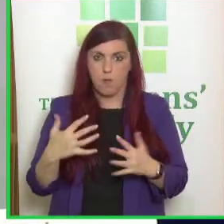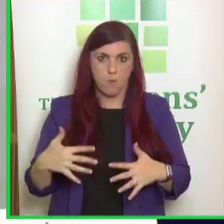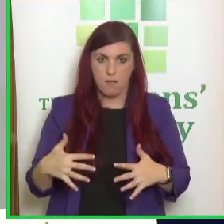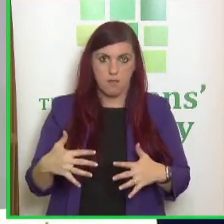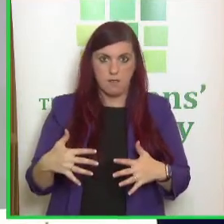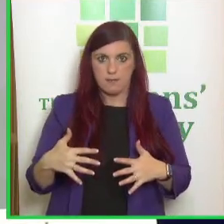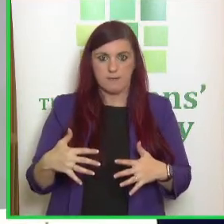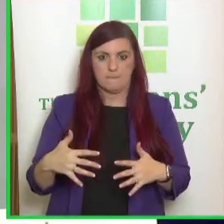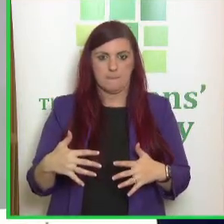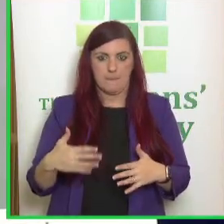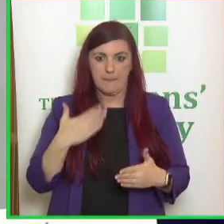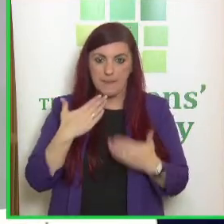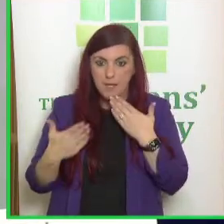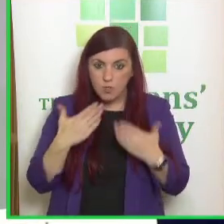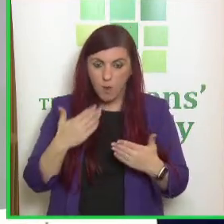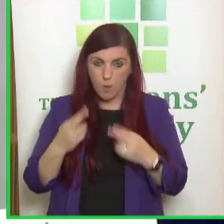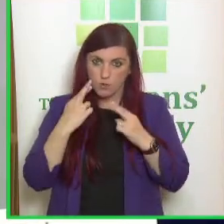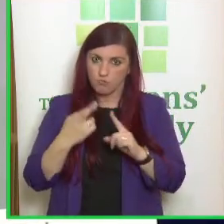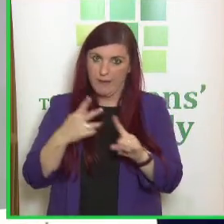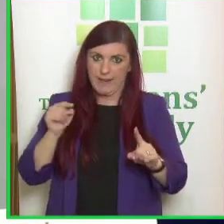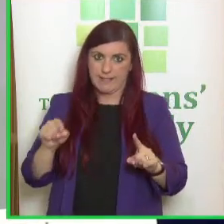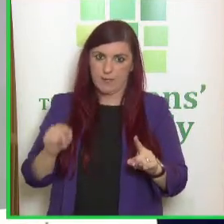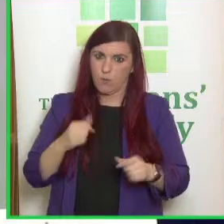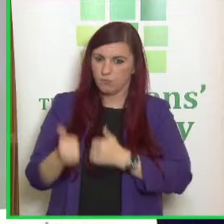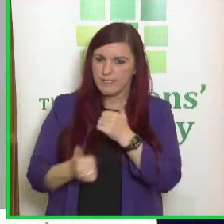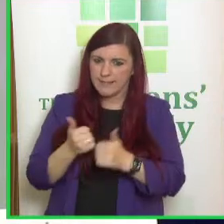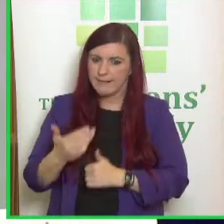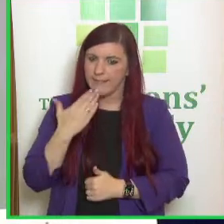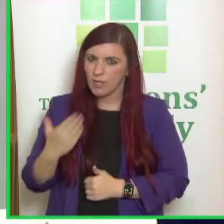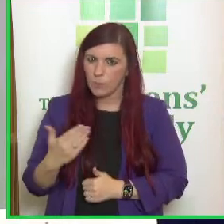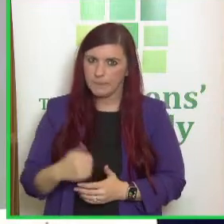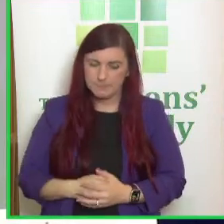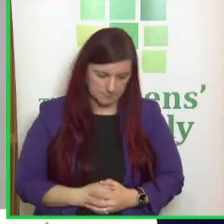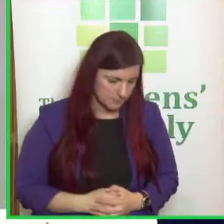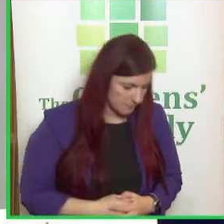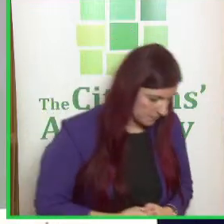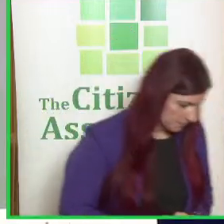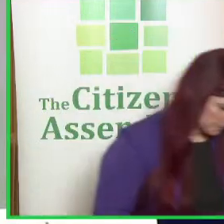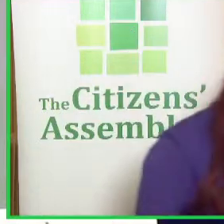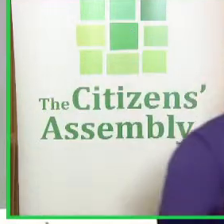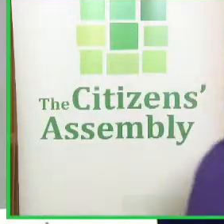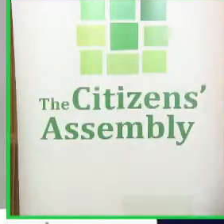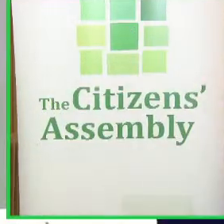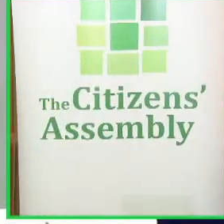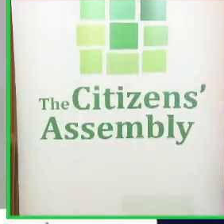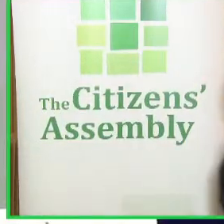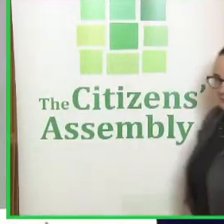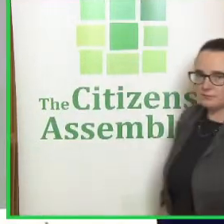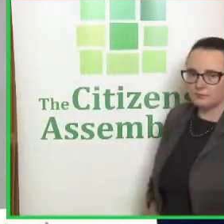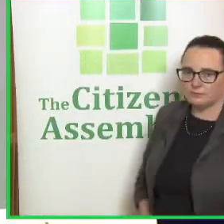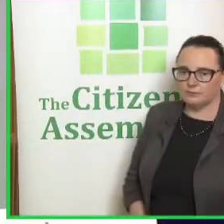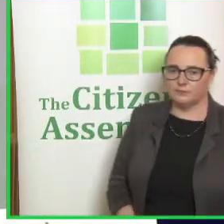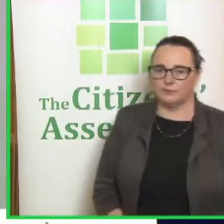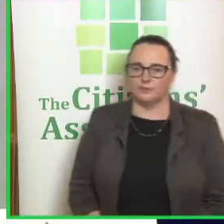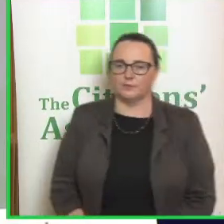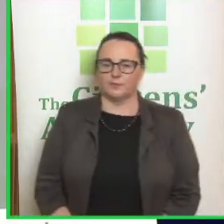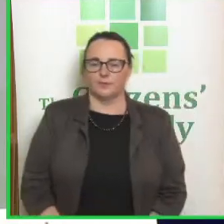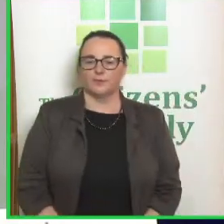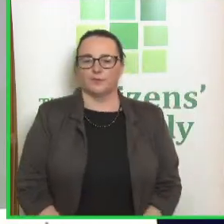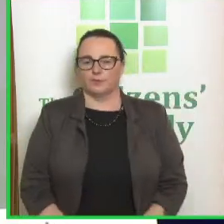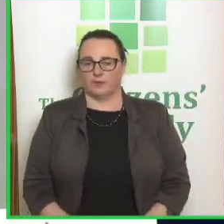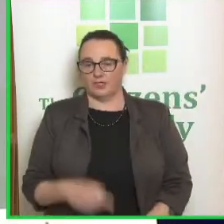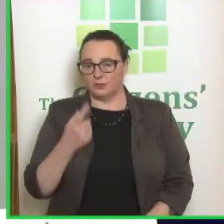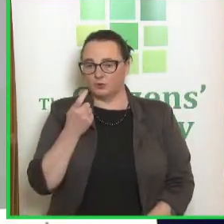to recognise it here today. We appreciate what you've done for us. To conclude, I will just say, if anyone who